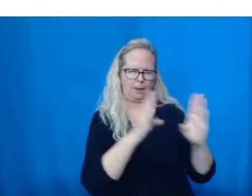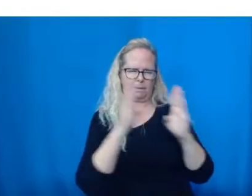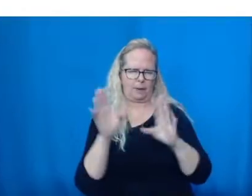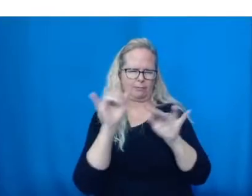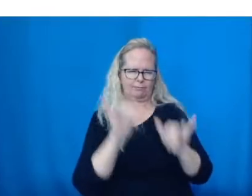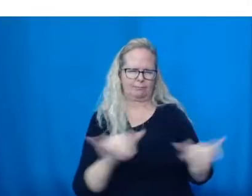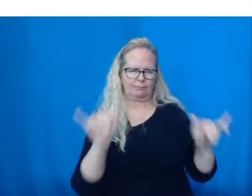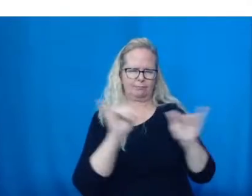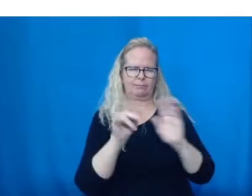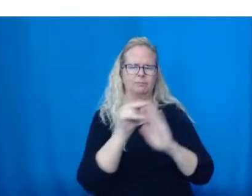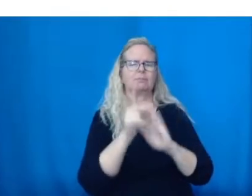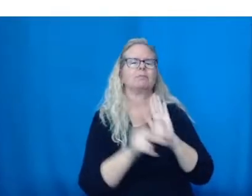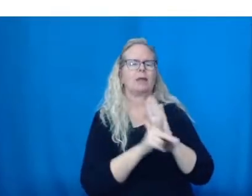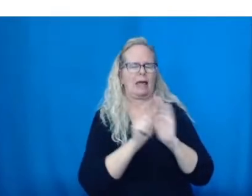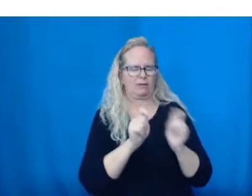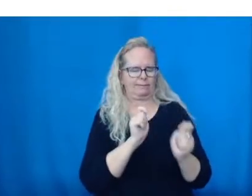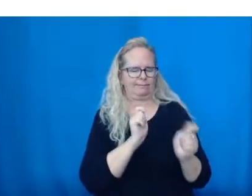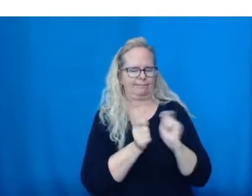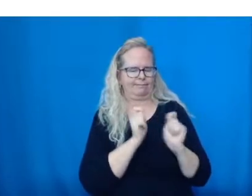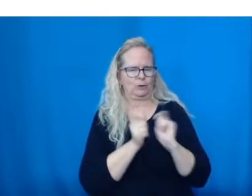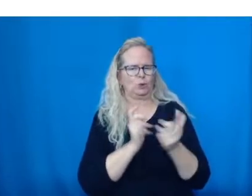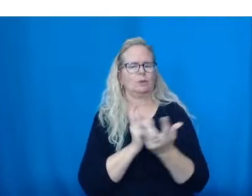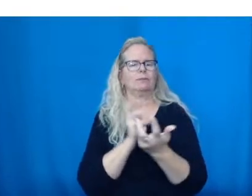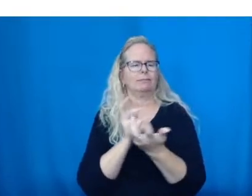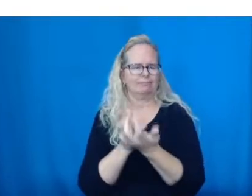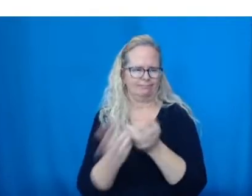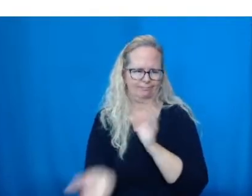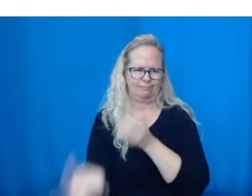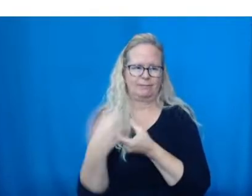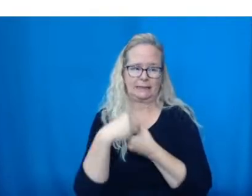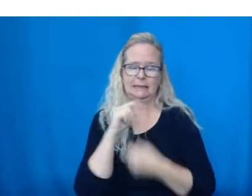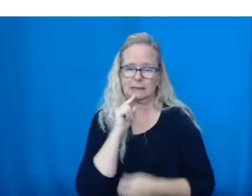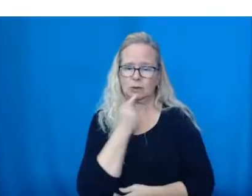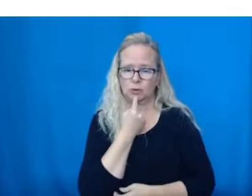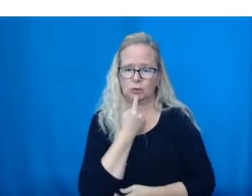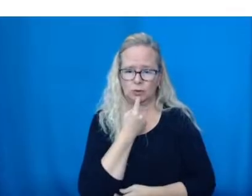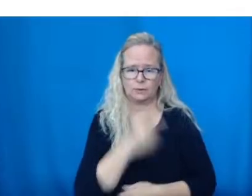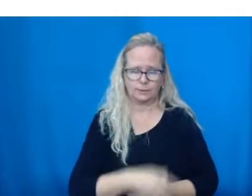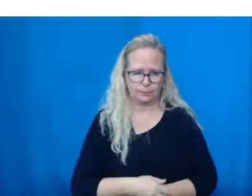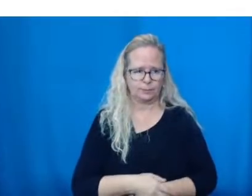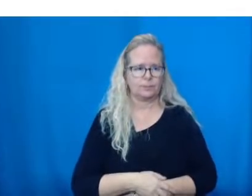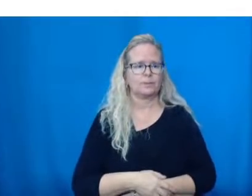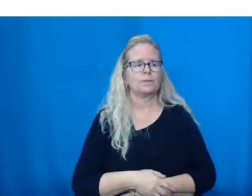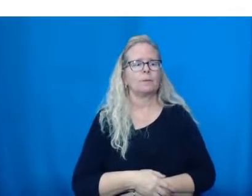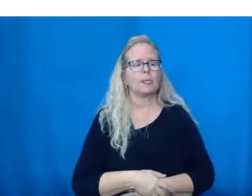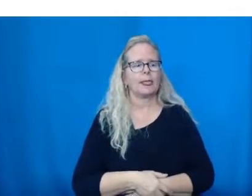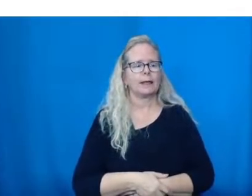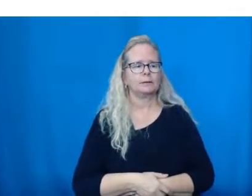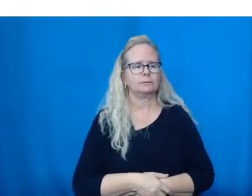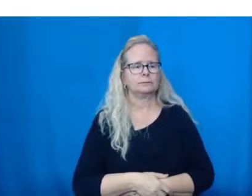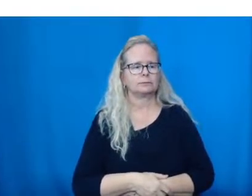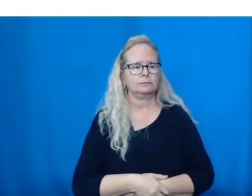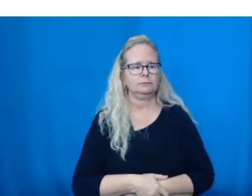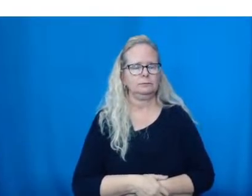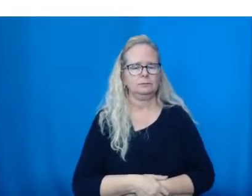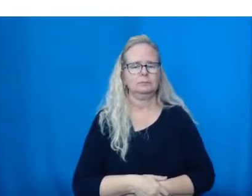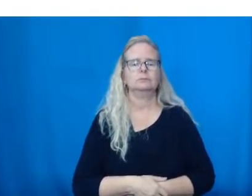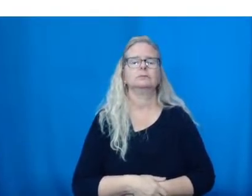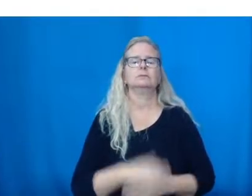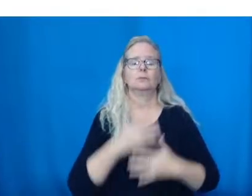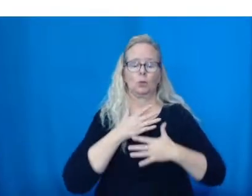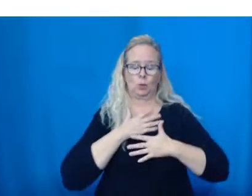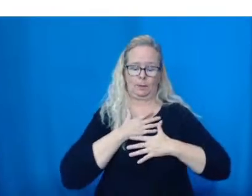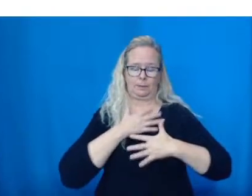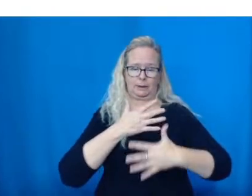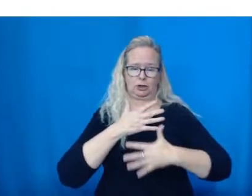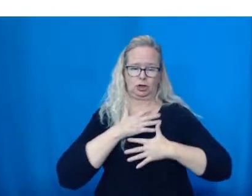Now we can start to describe some of the things that influence transmission through inhalation. So first of all, it's important to recognize that aerosols spread from the source,